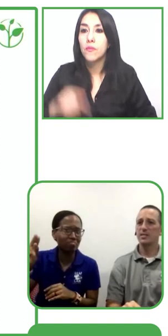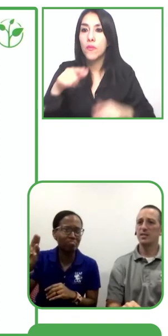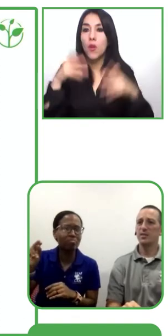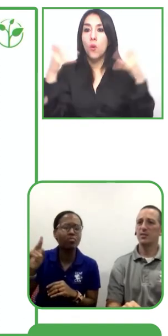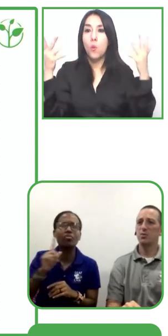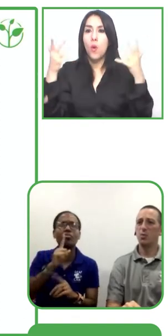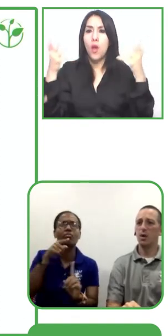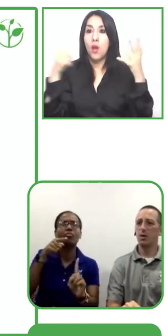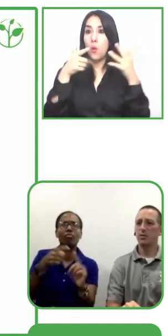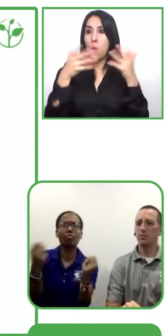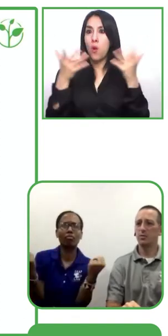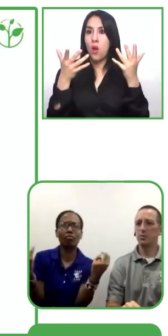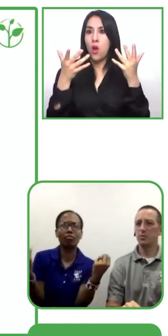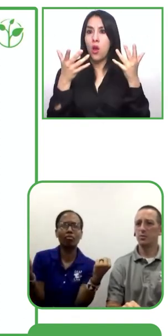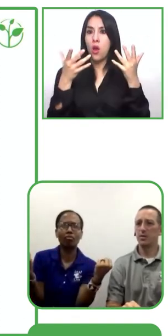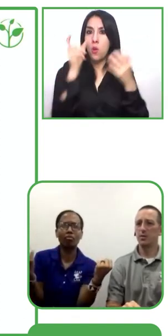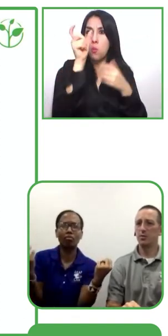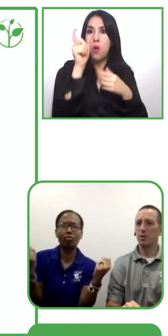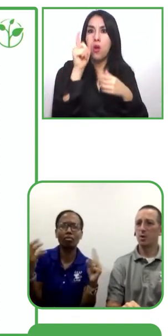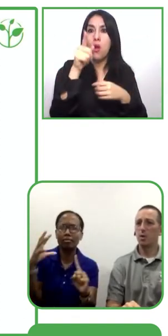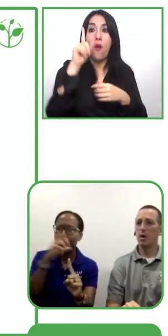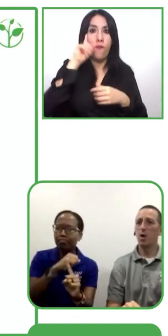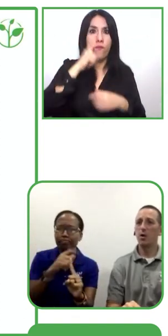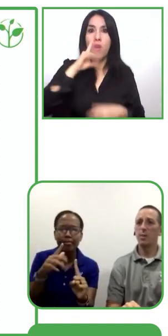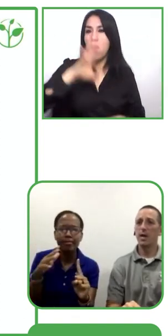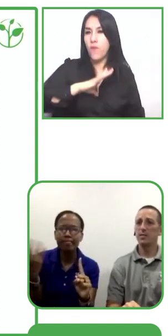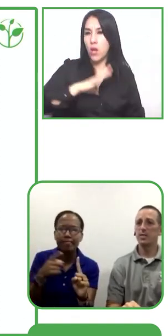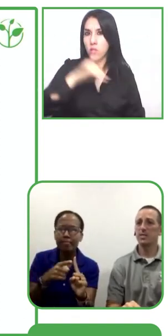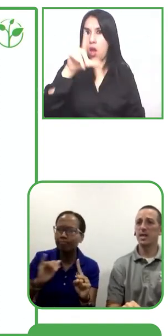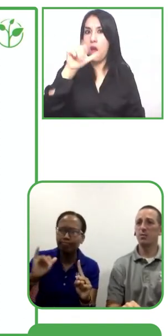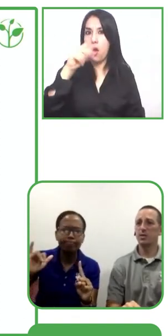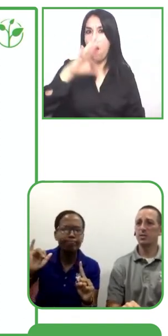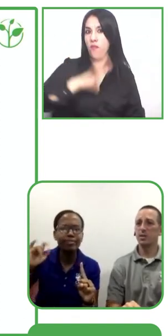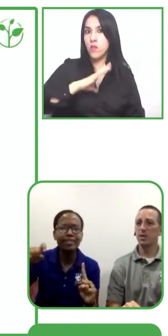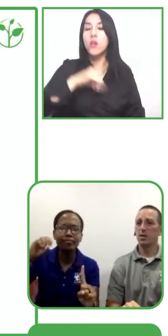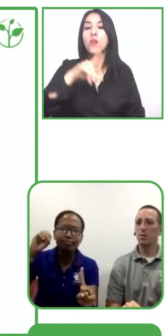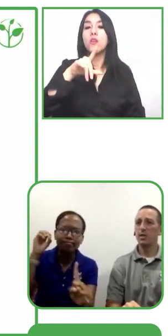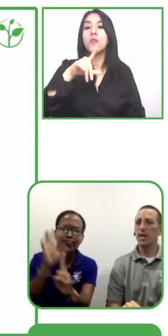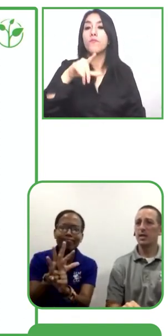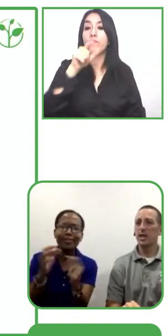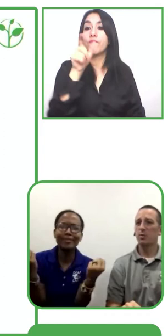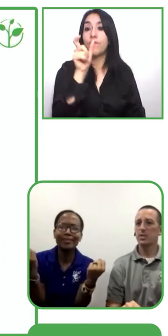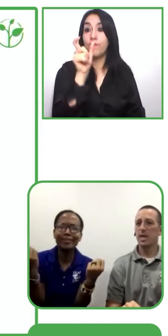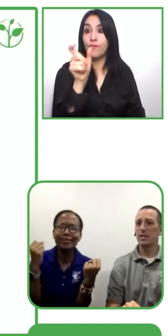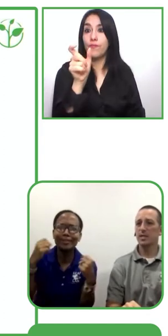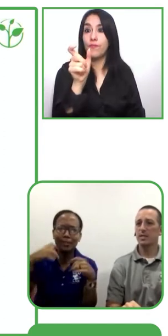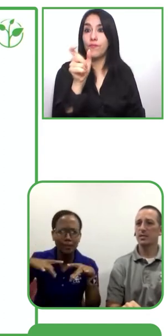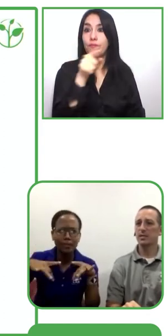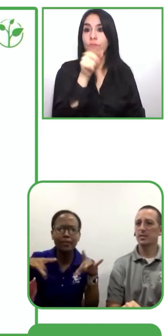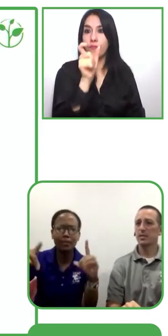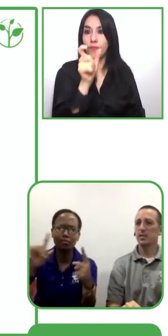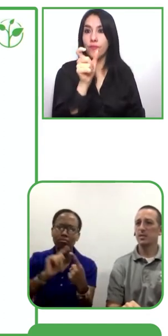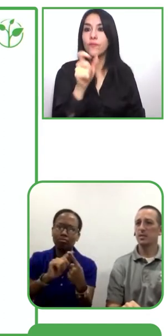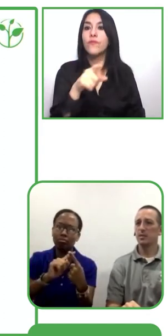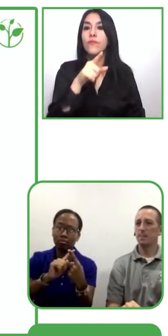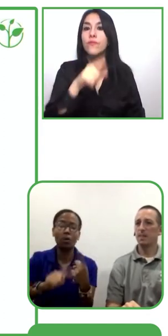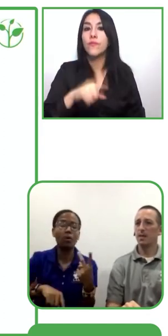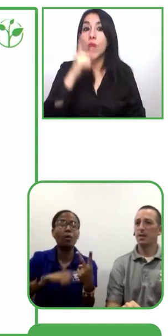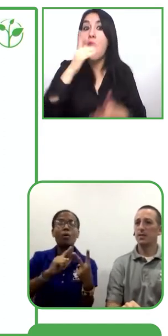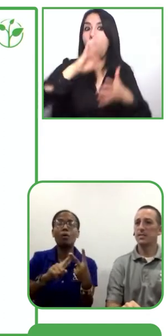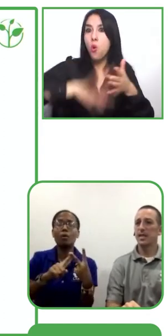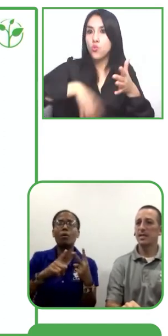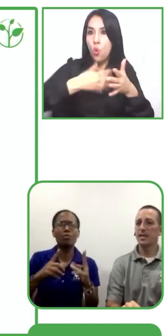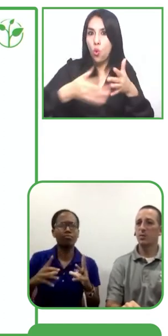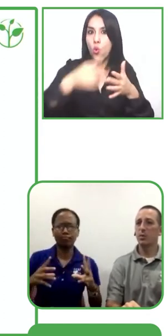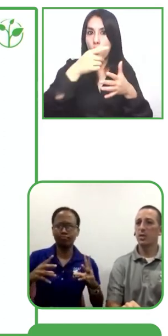all it matters is language. We lack language access. The second thing that we lack is affirmation of who we are as